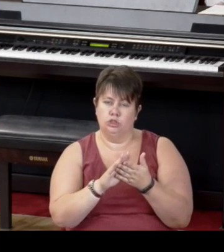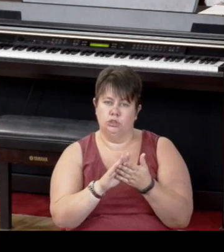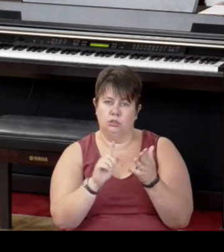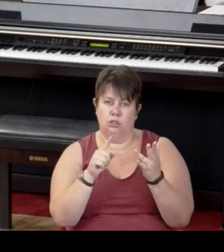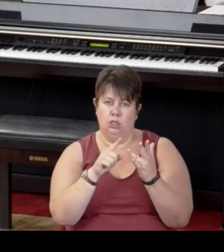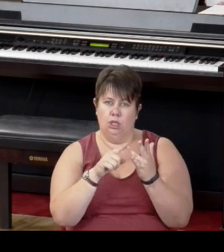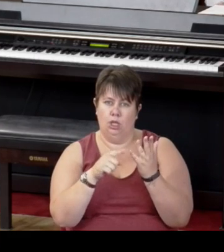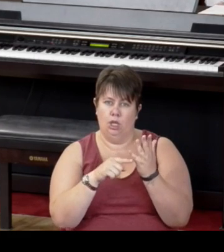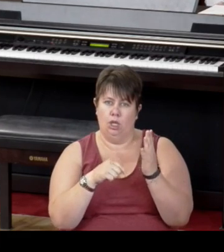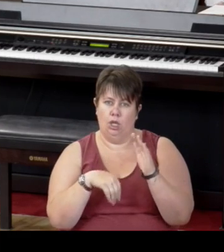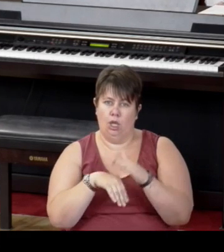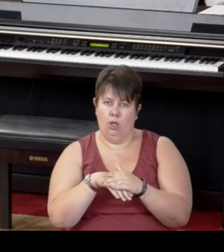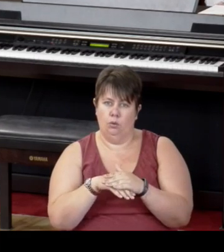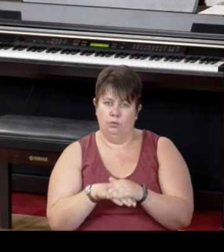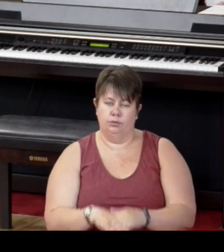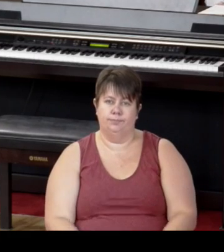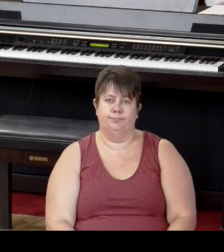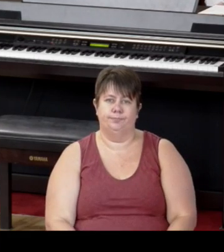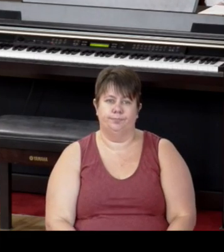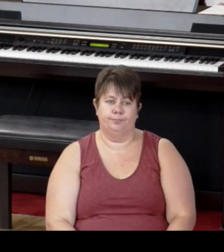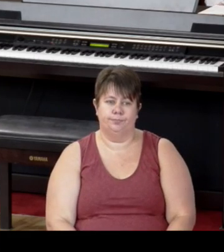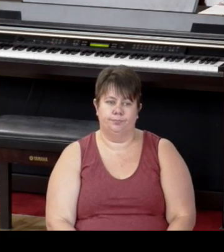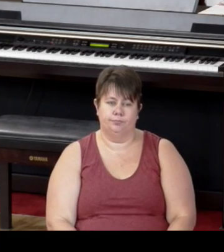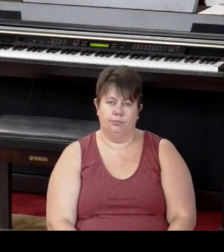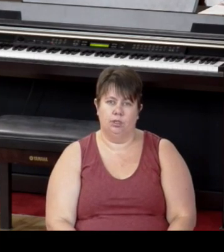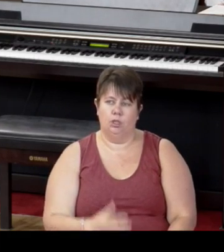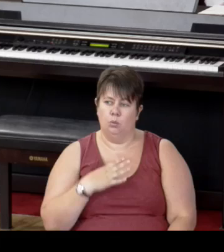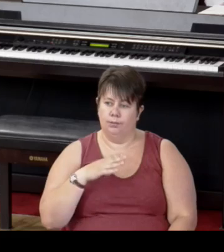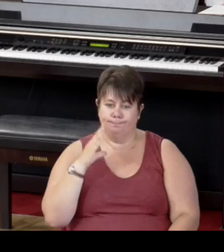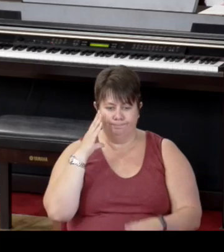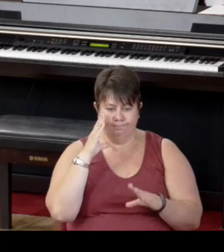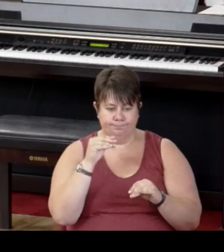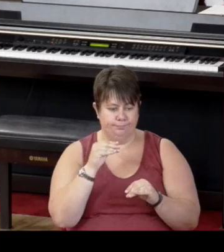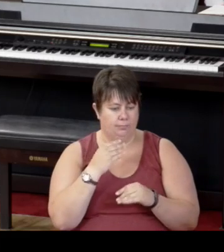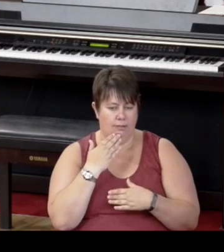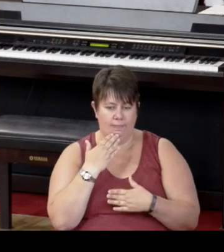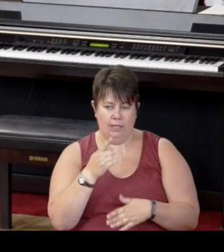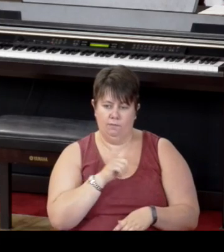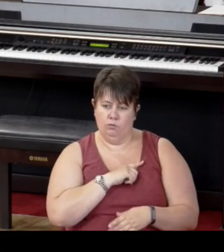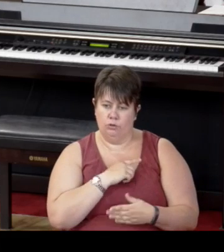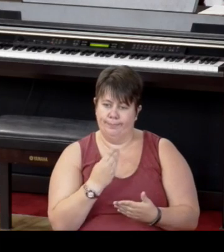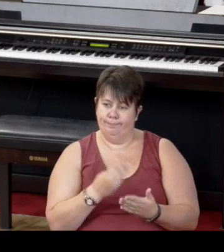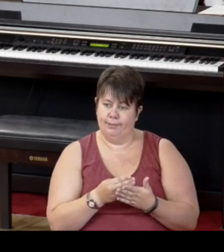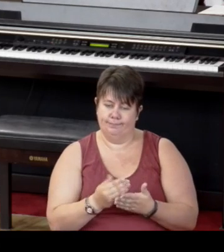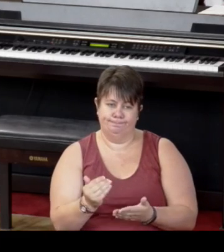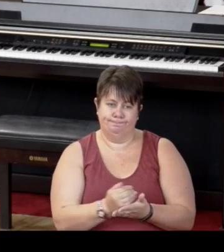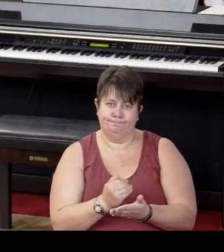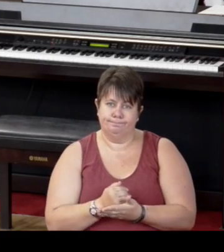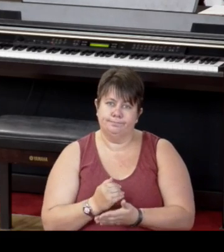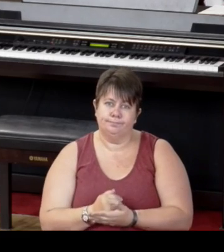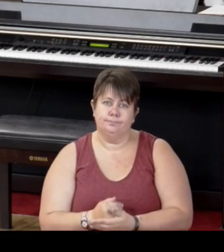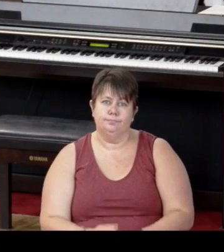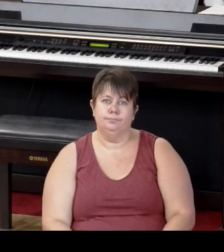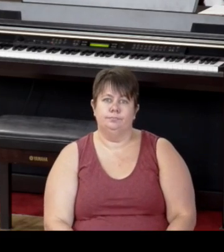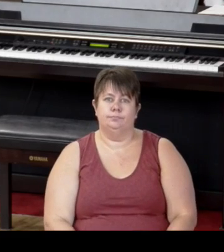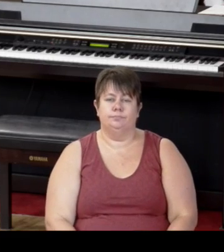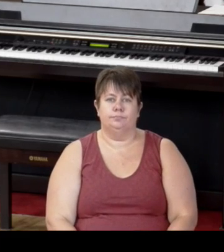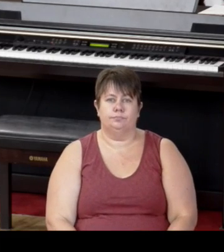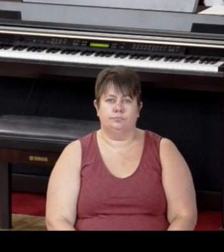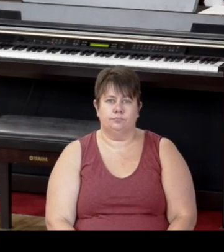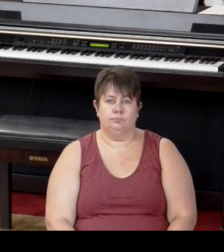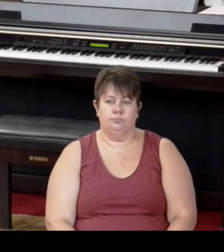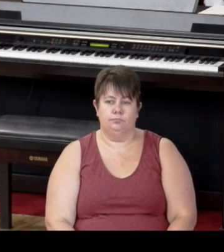amount that we give as a congregation, and they want to acknowledge that and say thank you for that. But I was asked if we